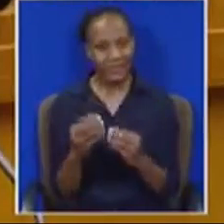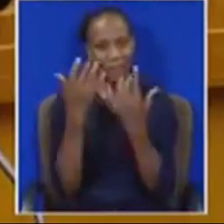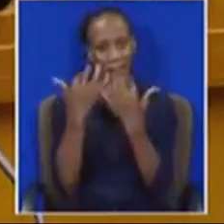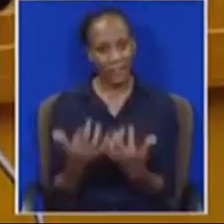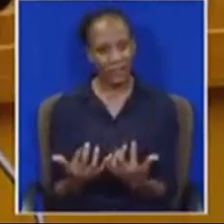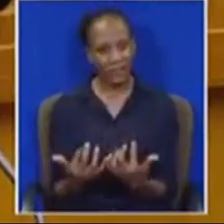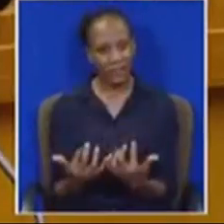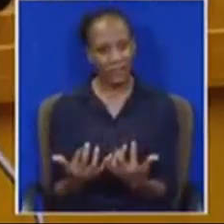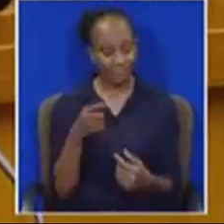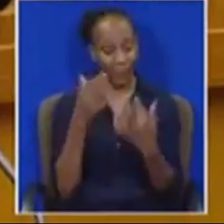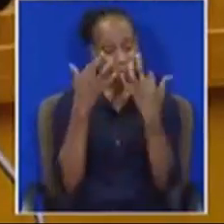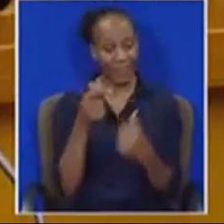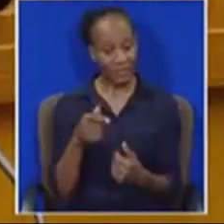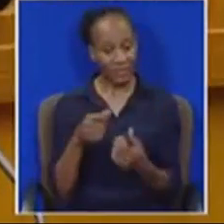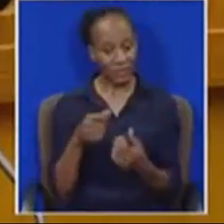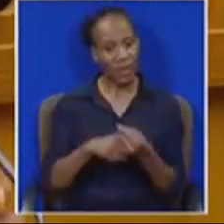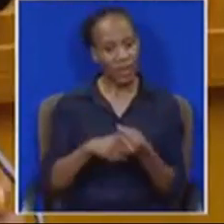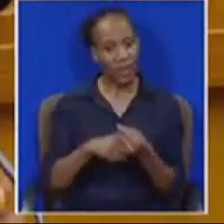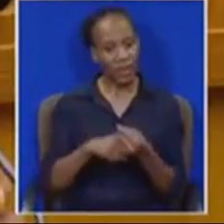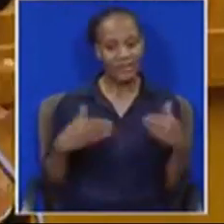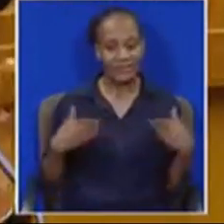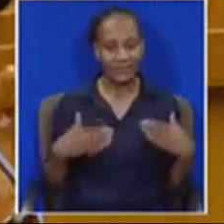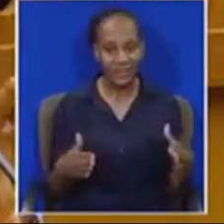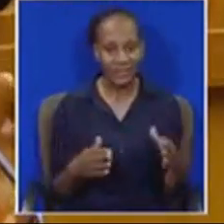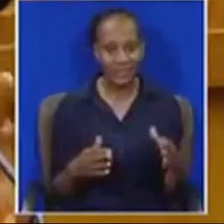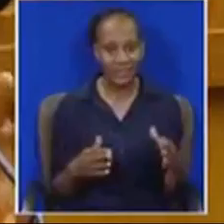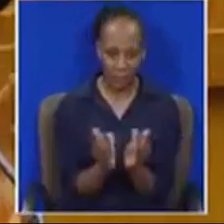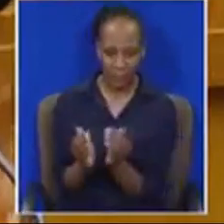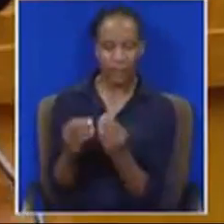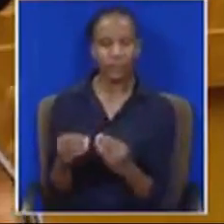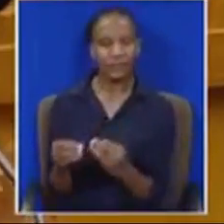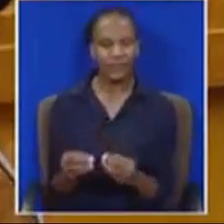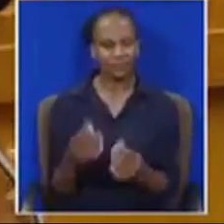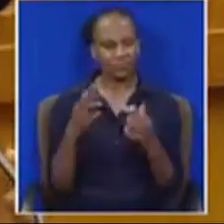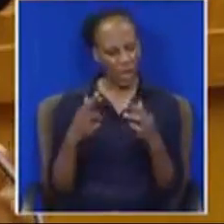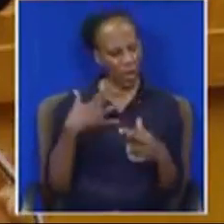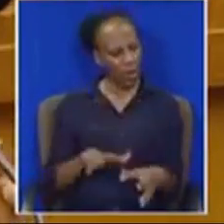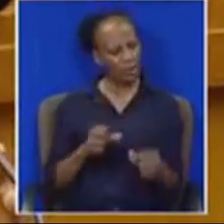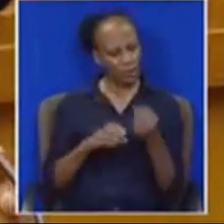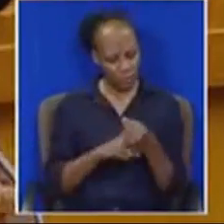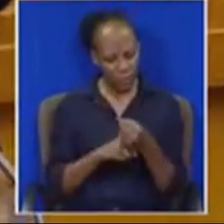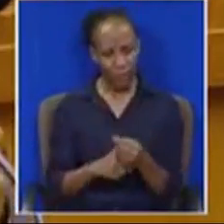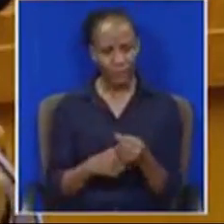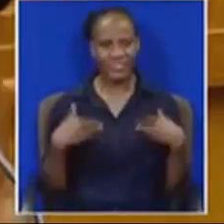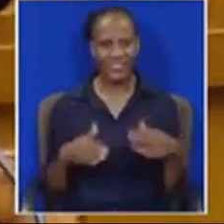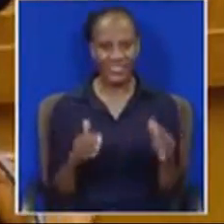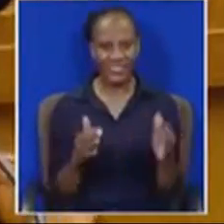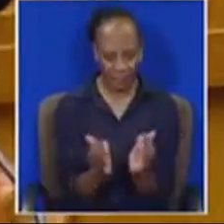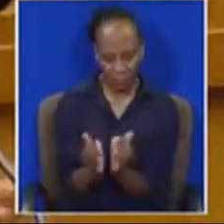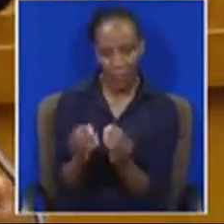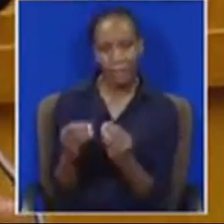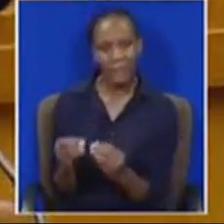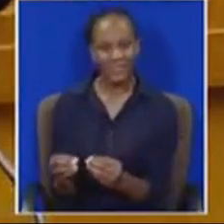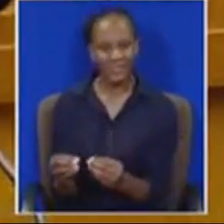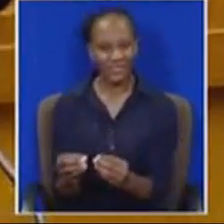targeted at startups. We want to be able to support startups so that those